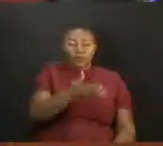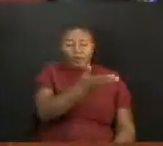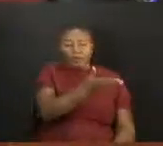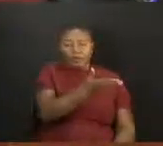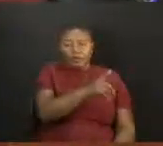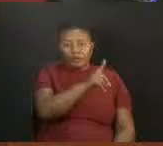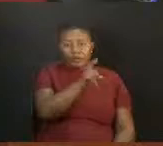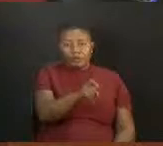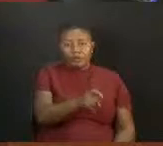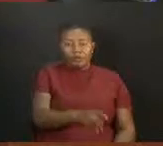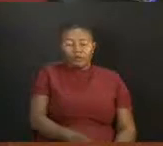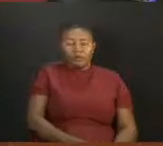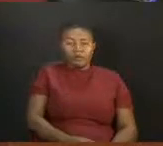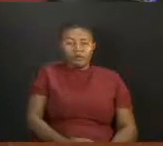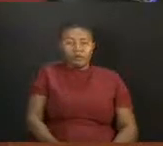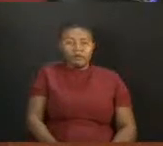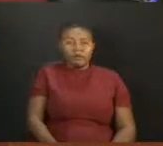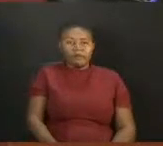Chairman,